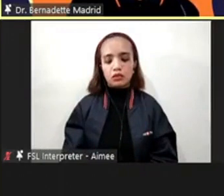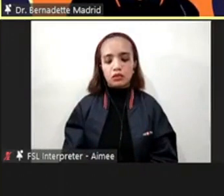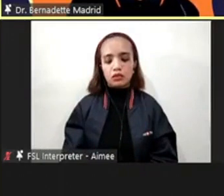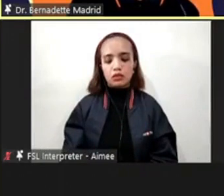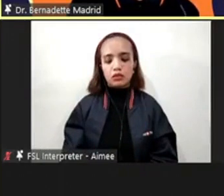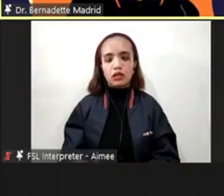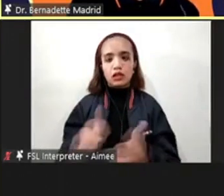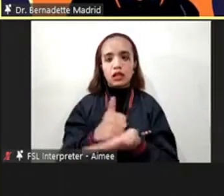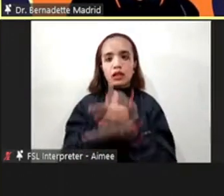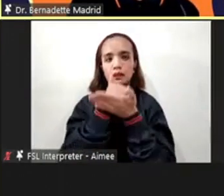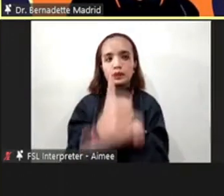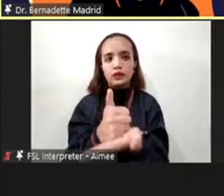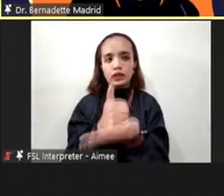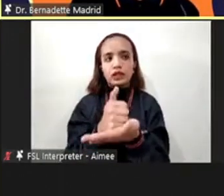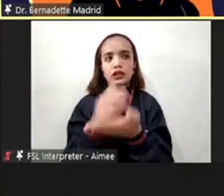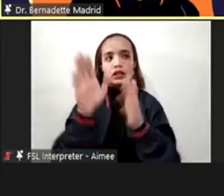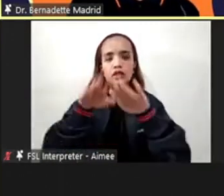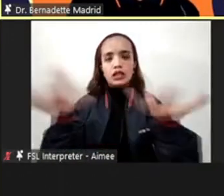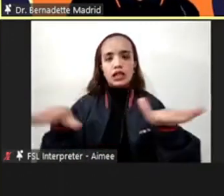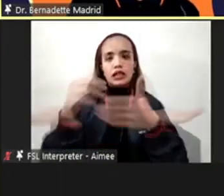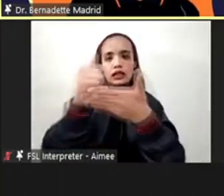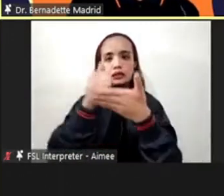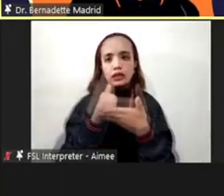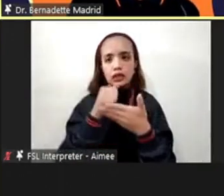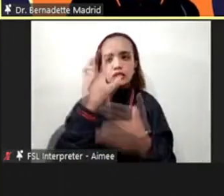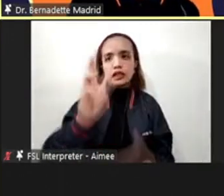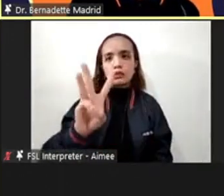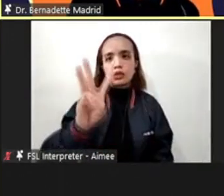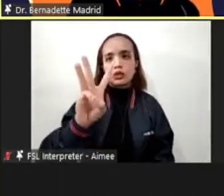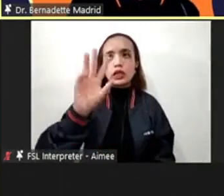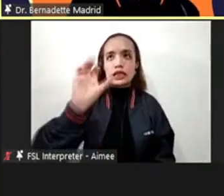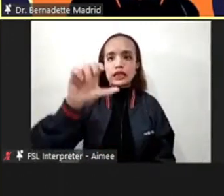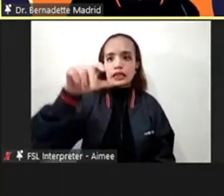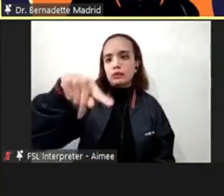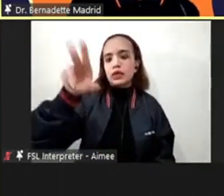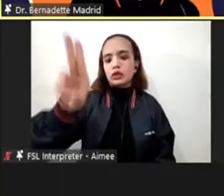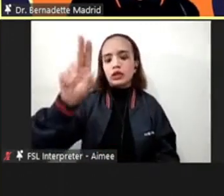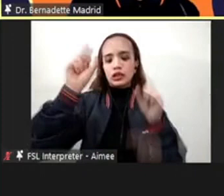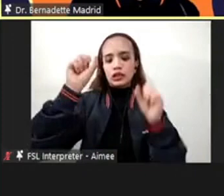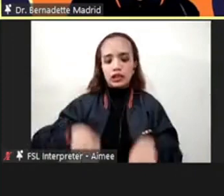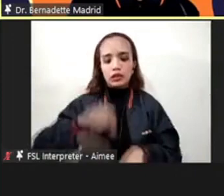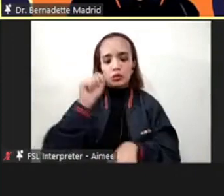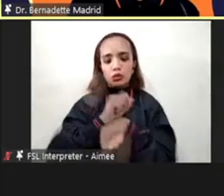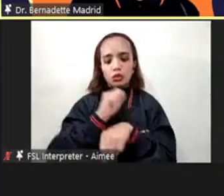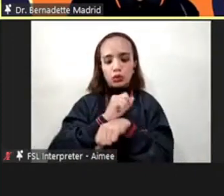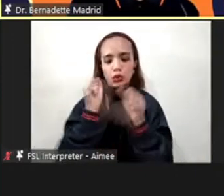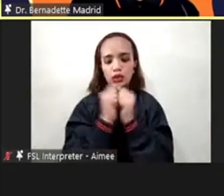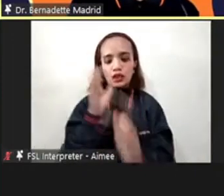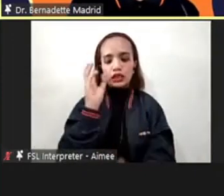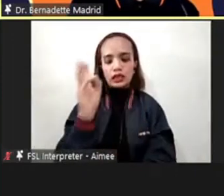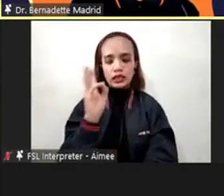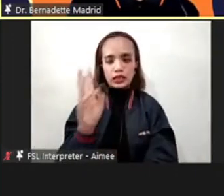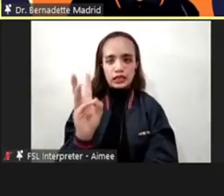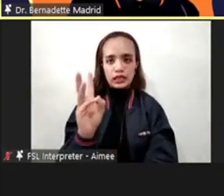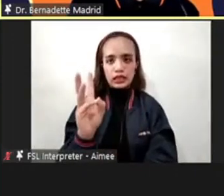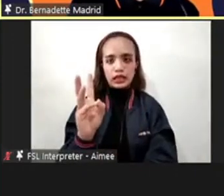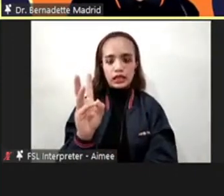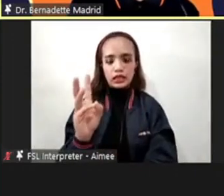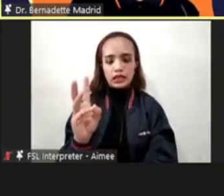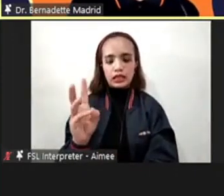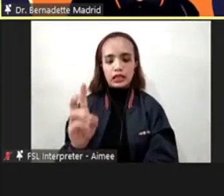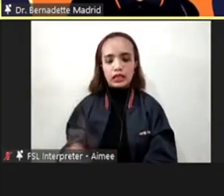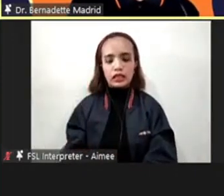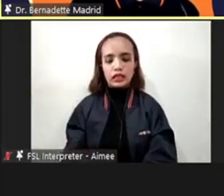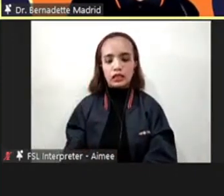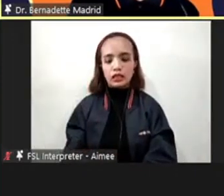each WCPU, no? So we were able to work with 60 out of the 114 that they will have